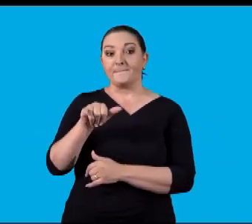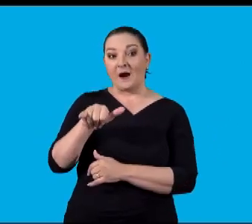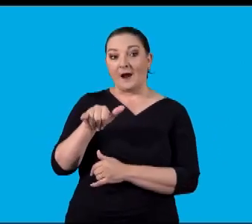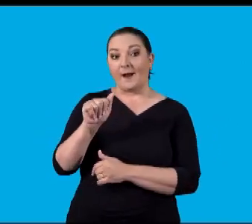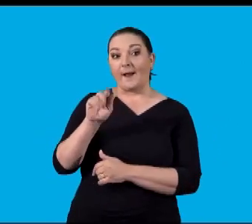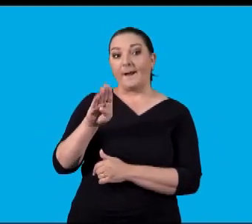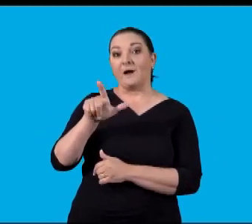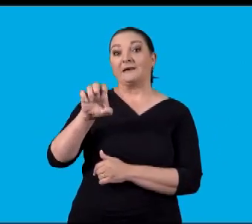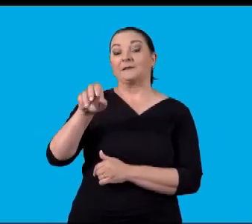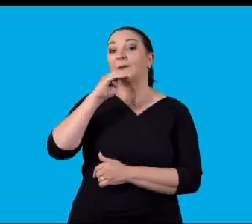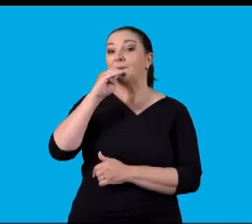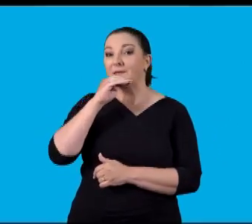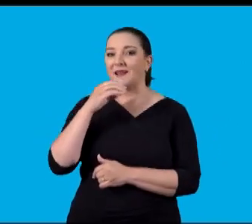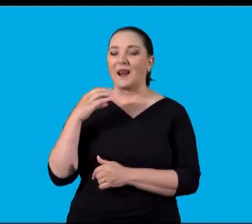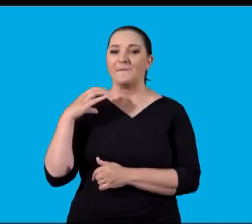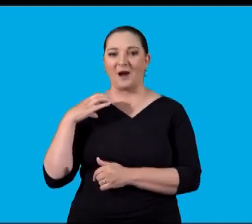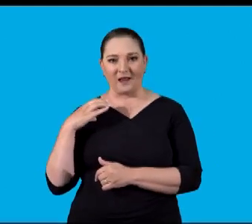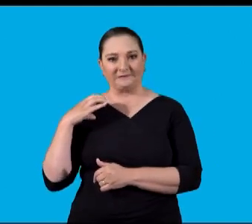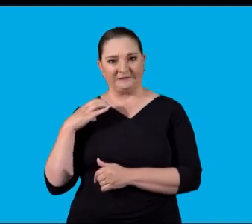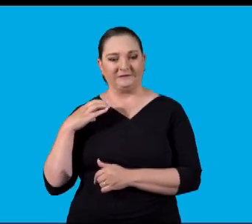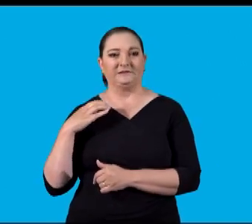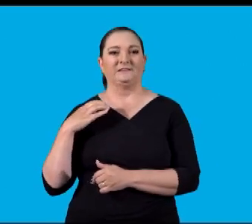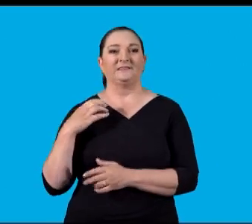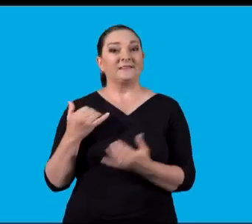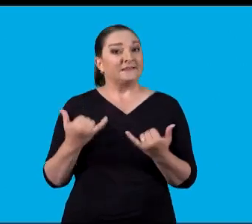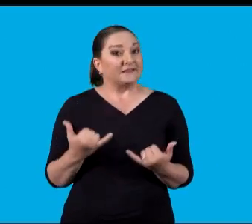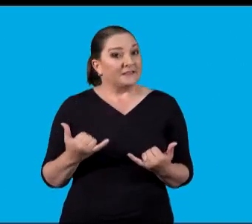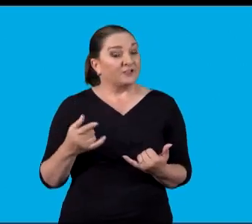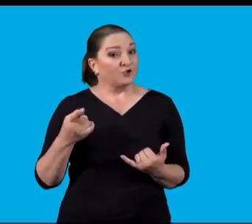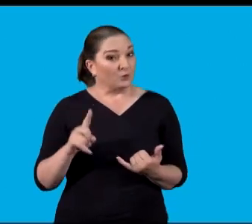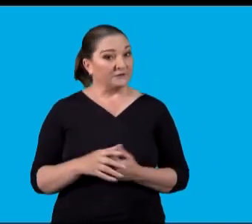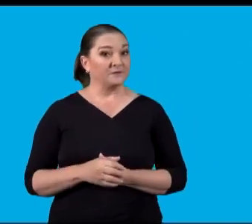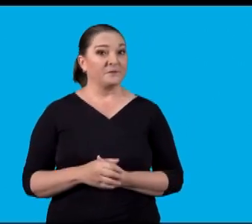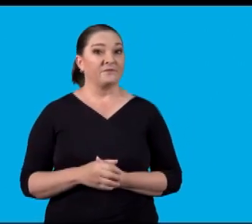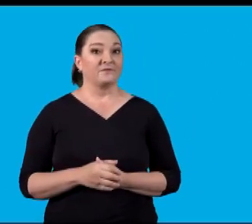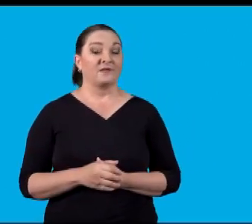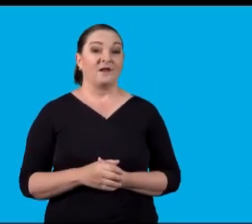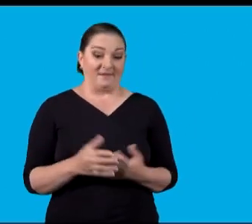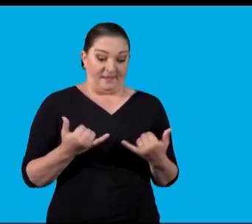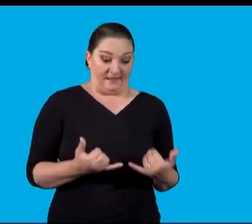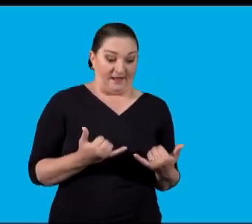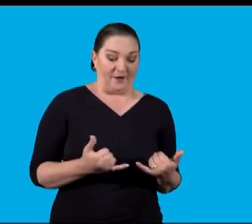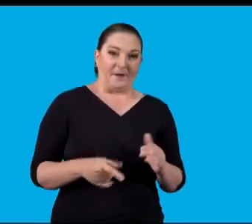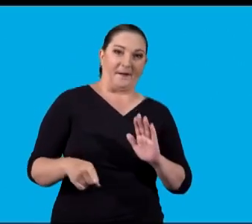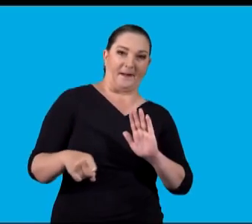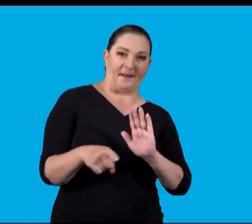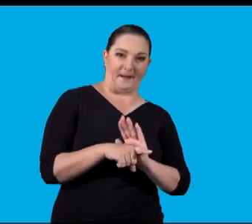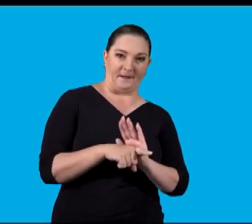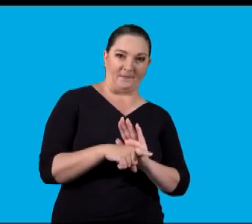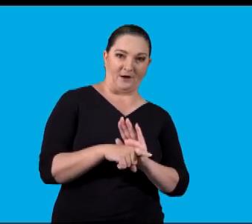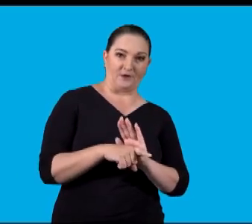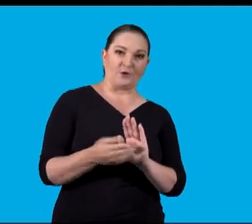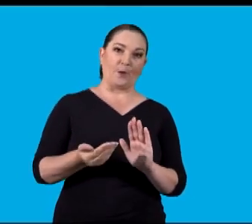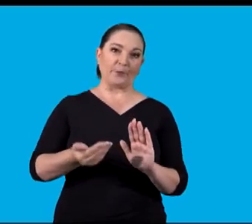are liabilities. So I'll say current, which is 2021, minus my previous, which